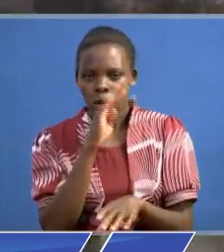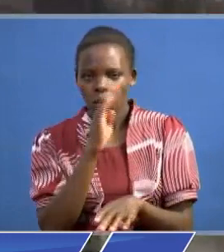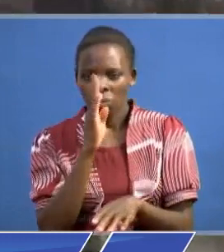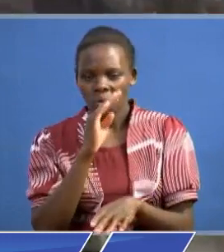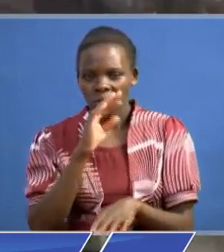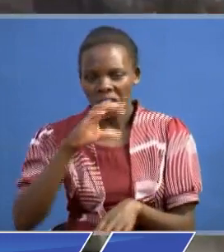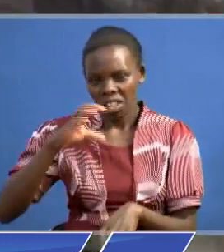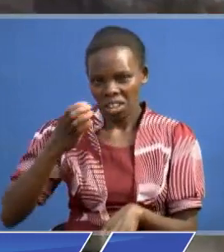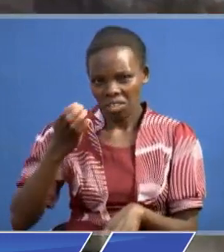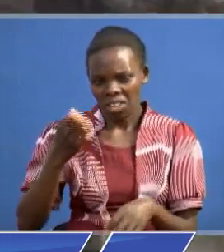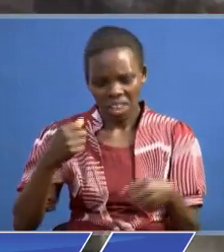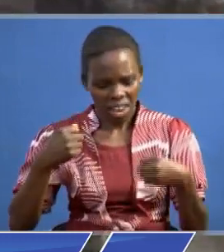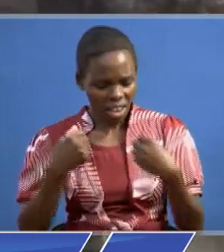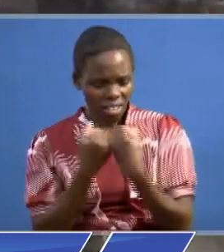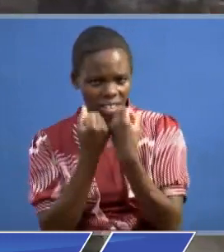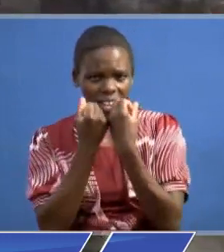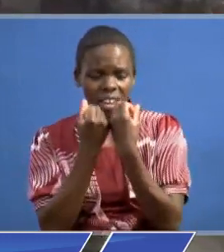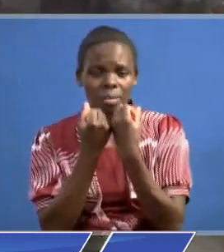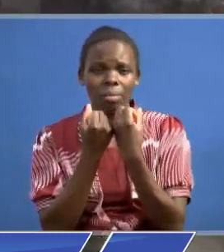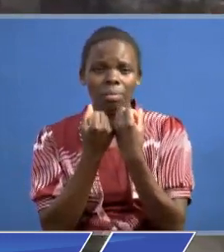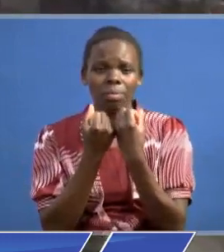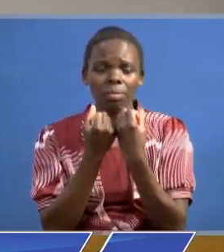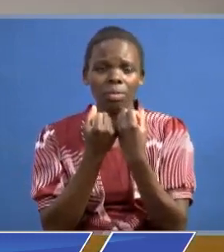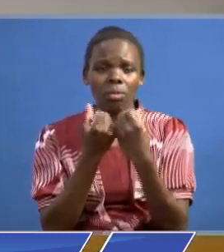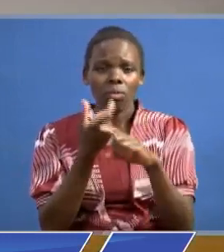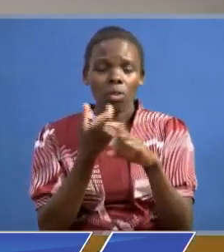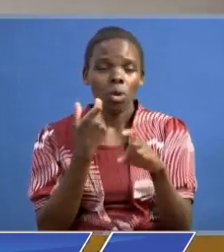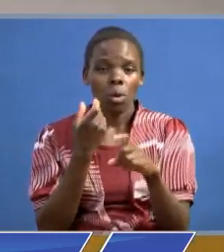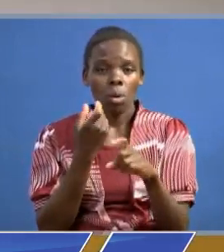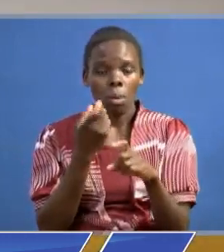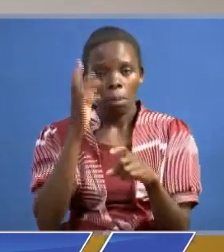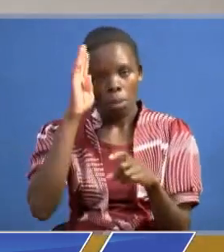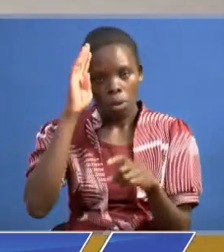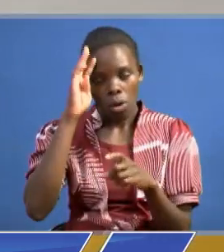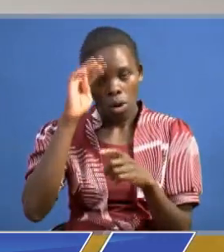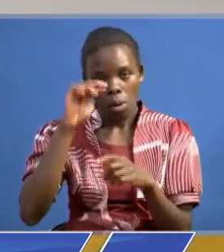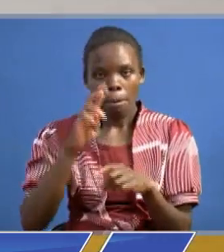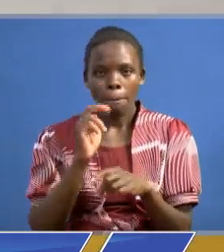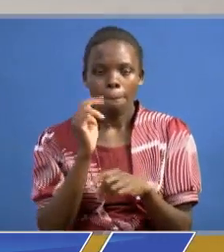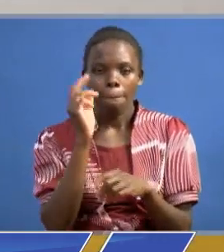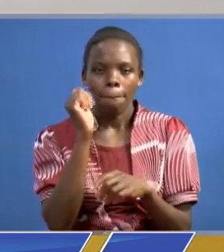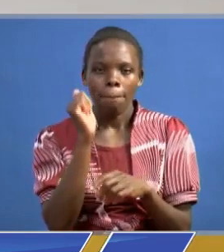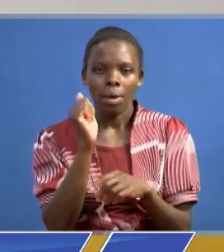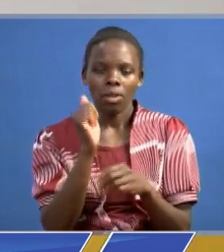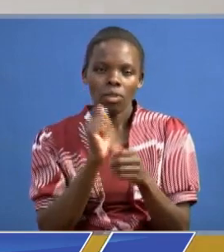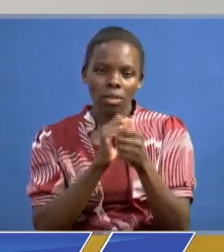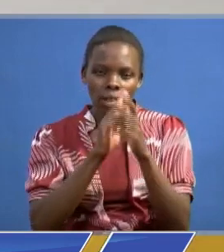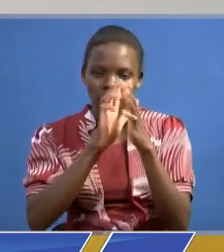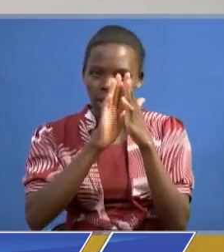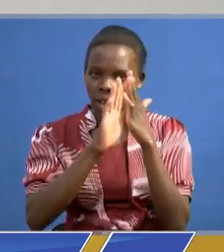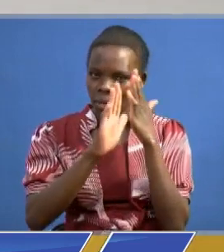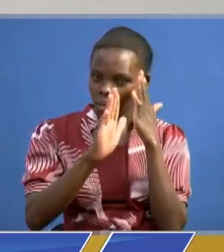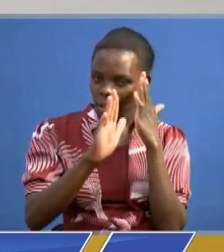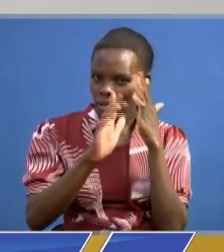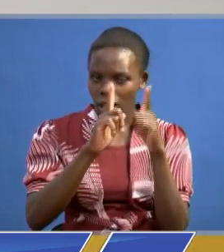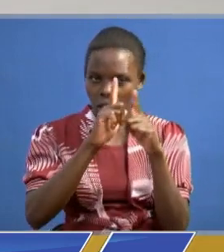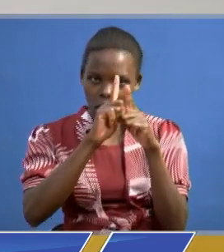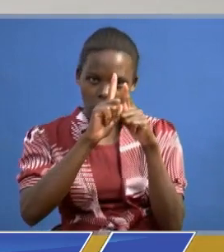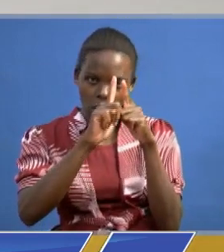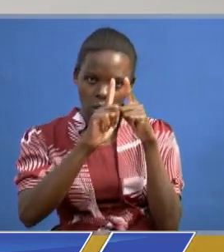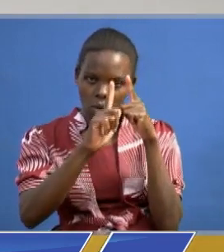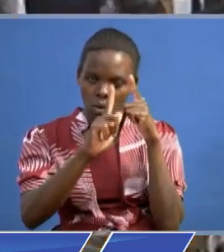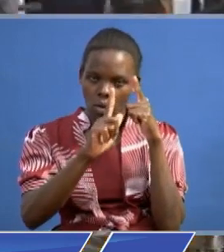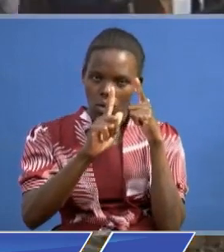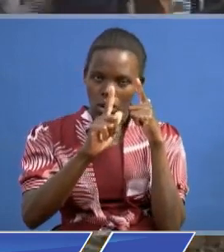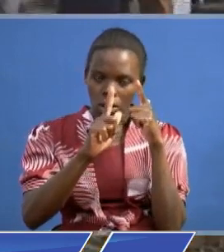The accident occurred after the Nissan that was coming from Bungoma headed to Webuye tried to overtake a bus and rammed onto a lorry that had parked at the